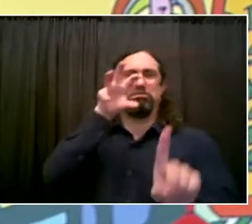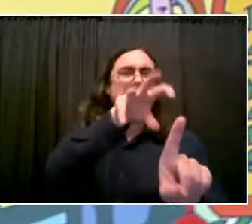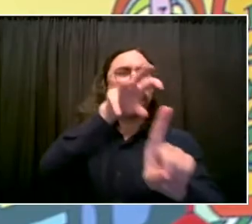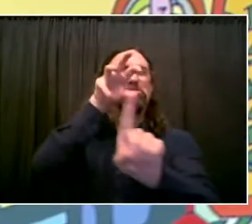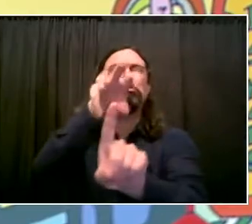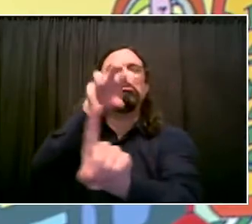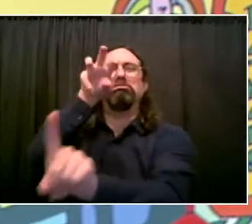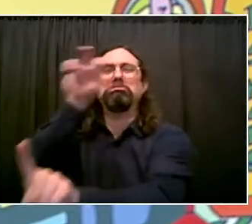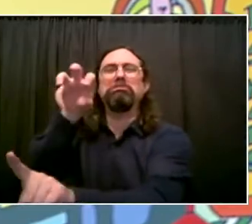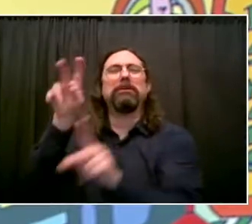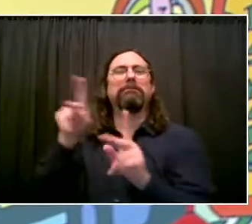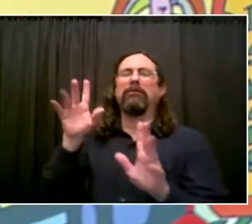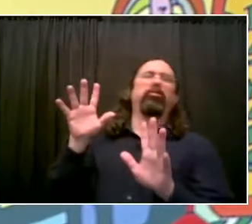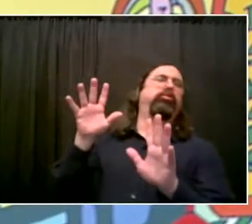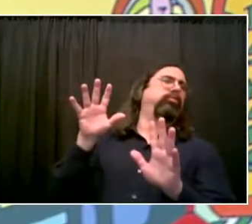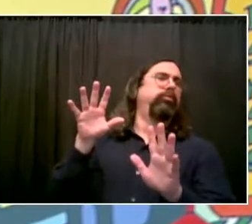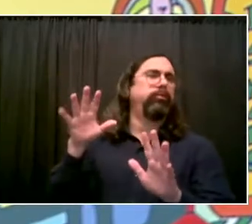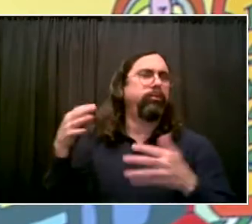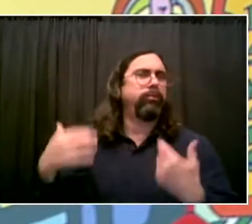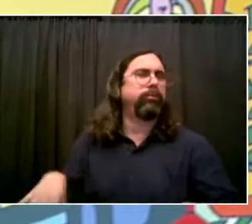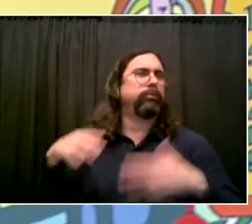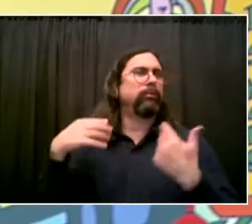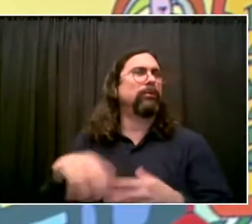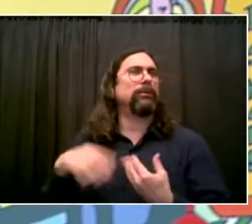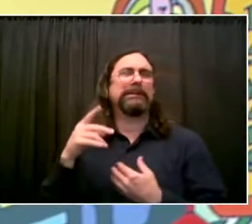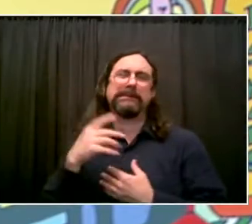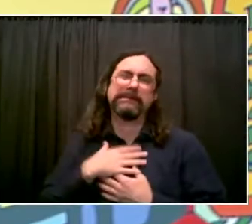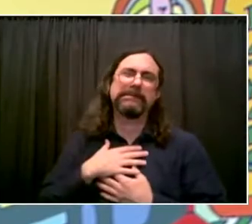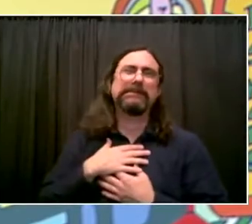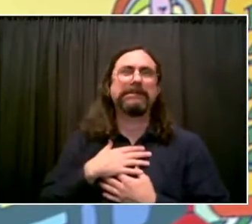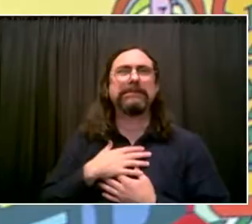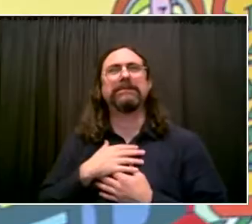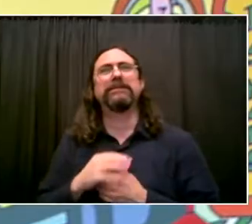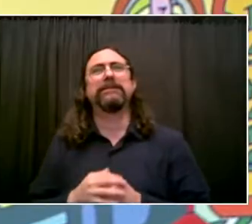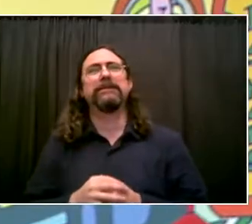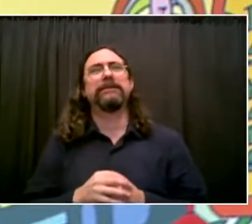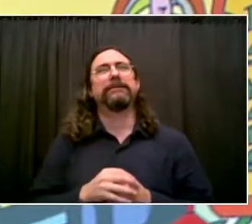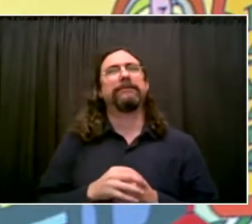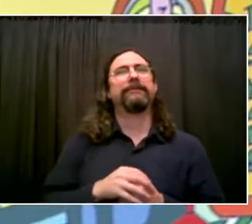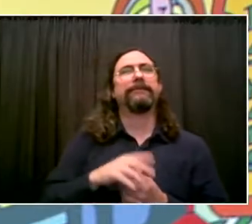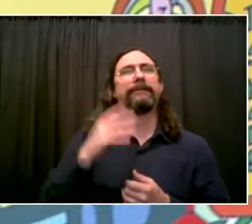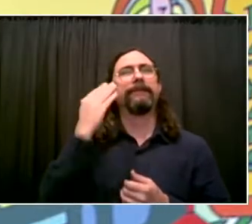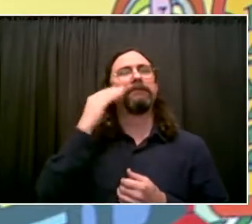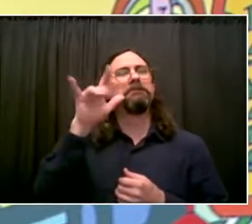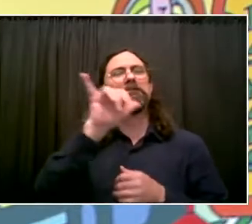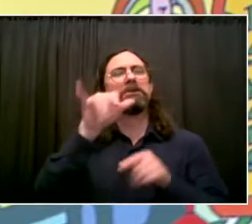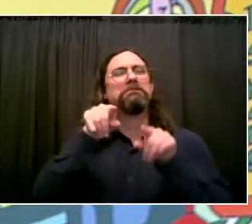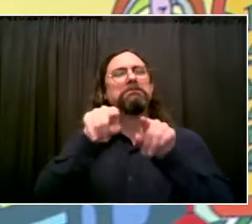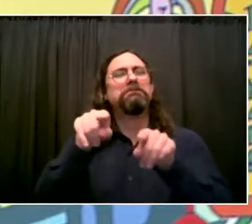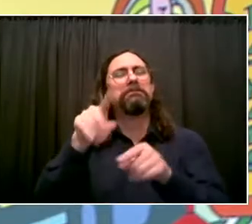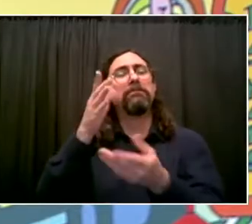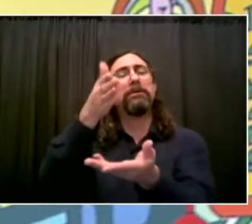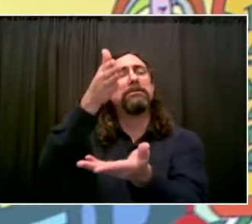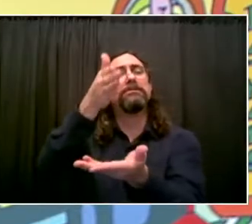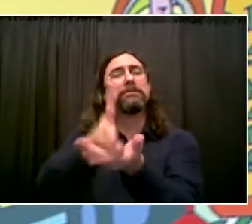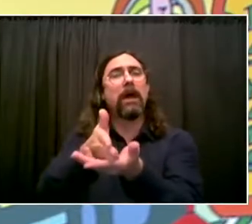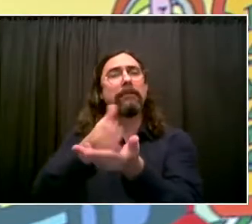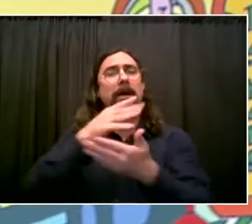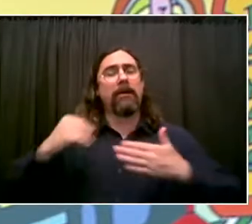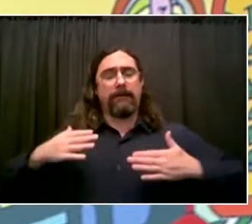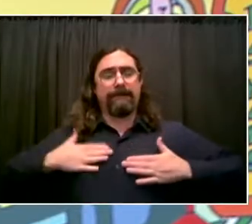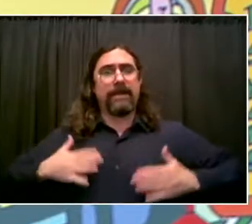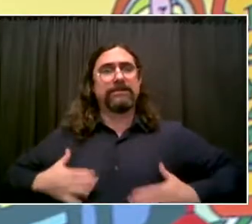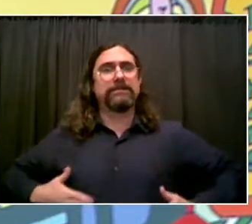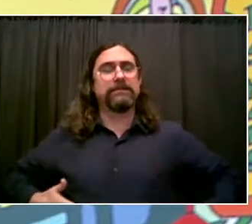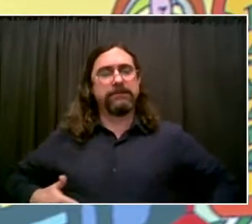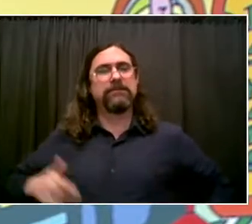frisk, and too many times arrests that didn't lead to successful prosecutions. Commissioner Shea made